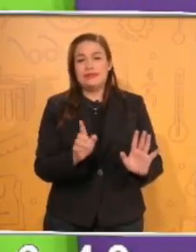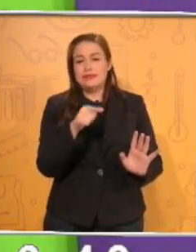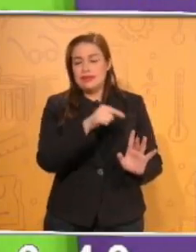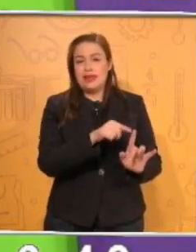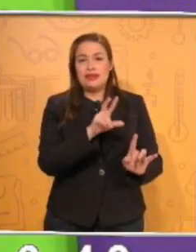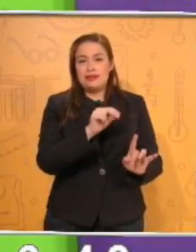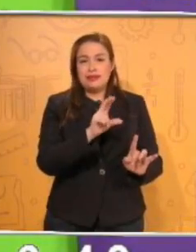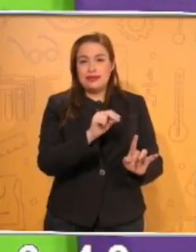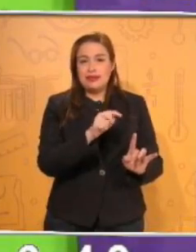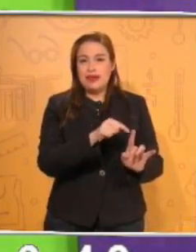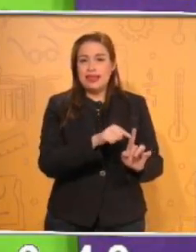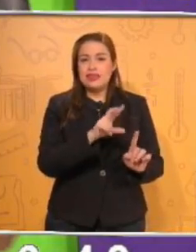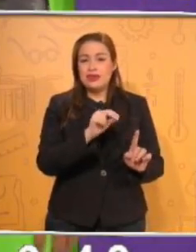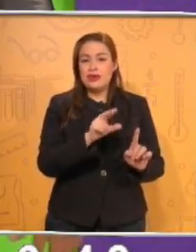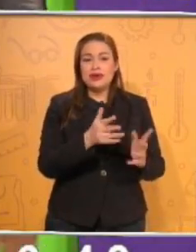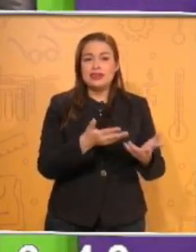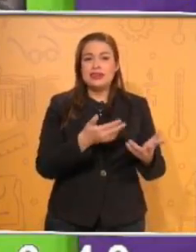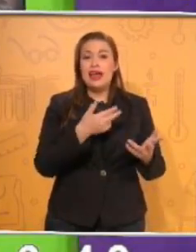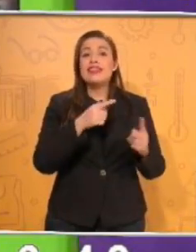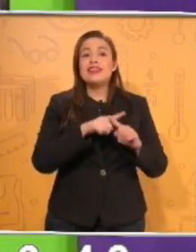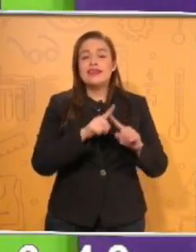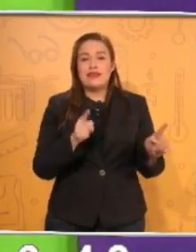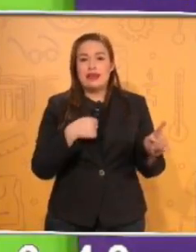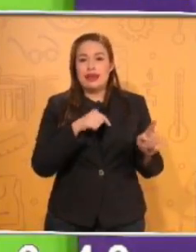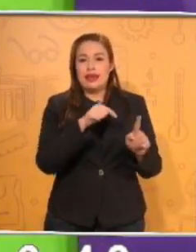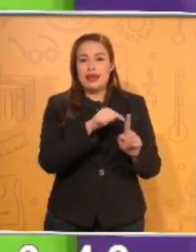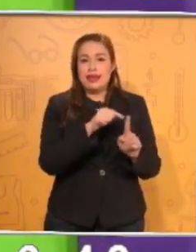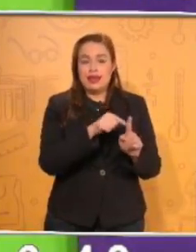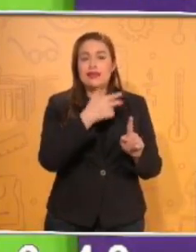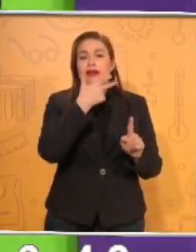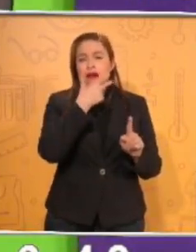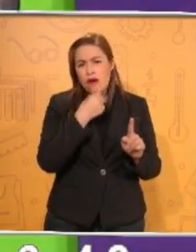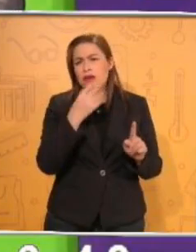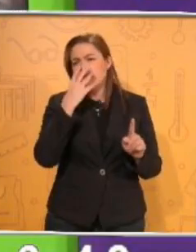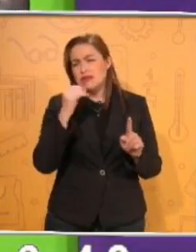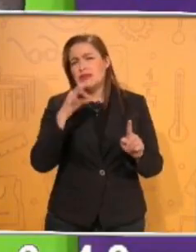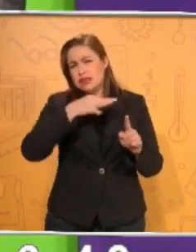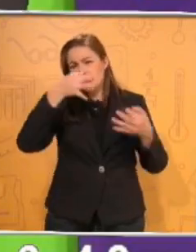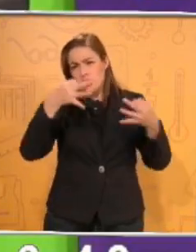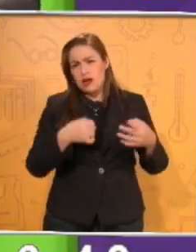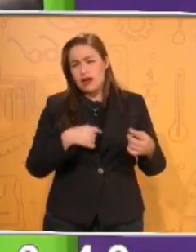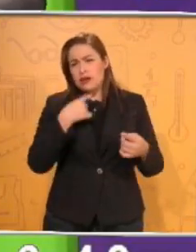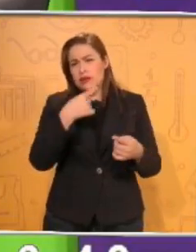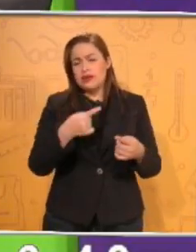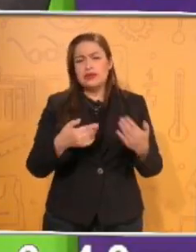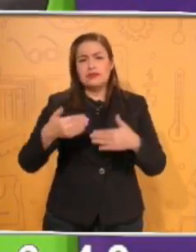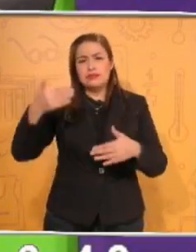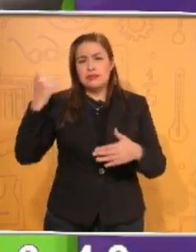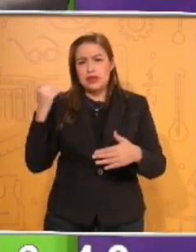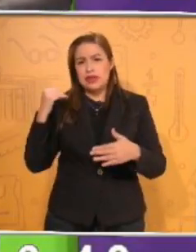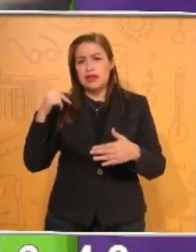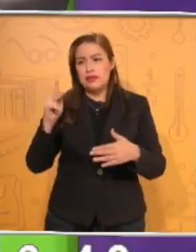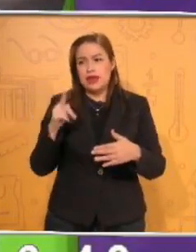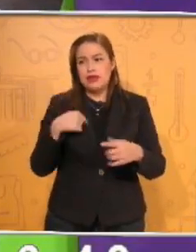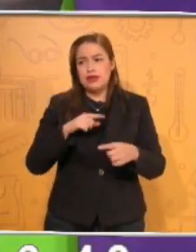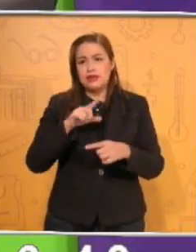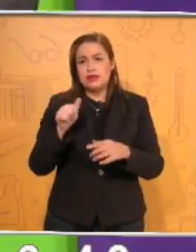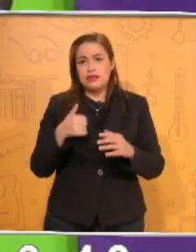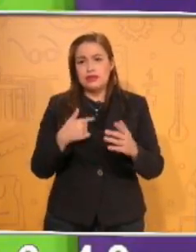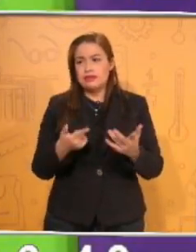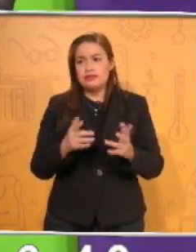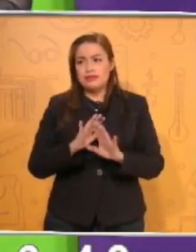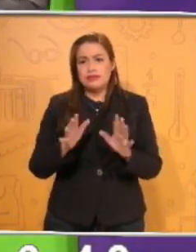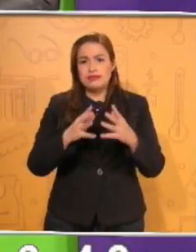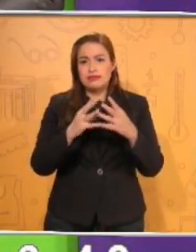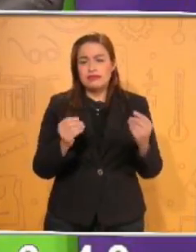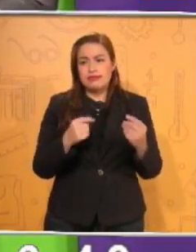more like an animal. In wolf man, it's also correct, but when the major part, it's more similar as